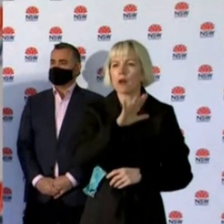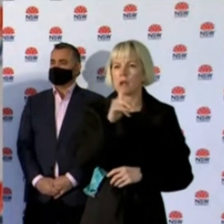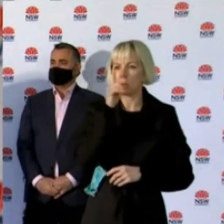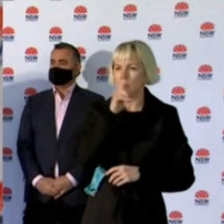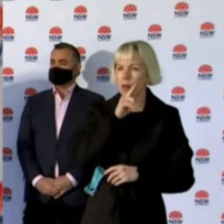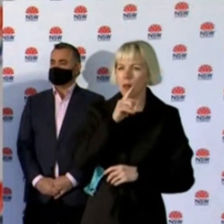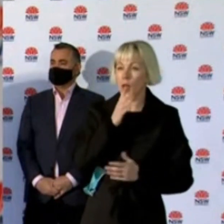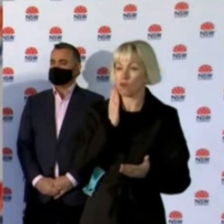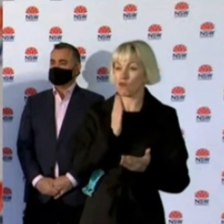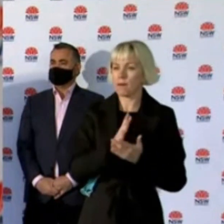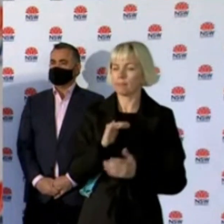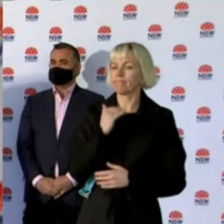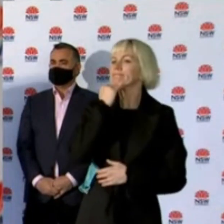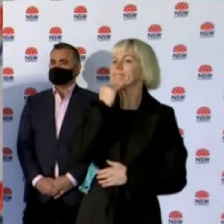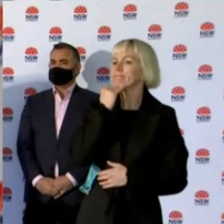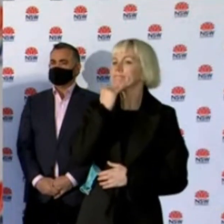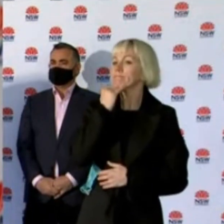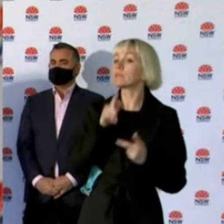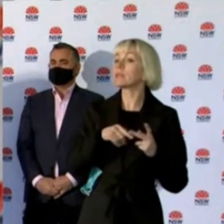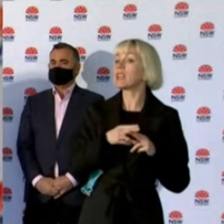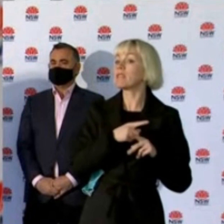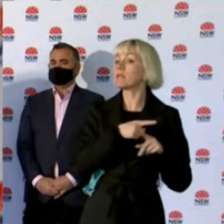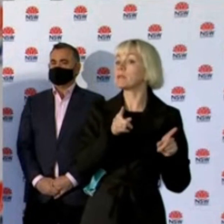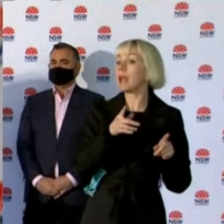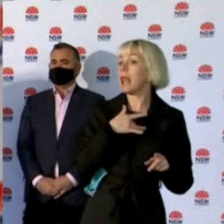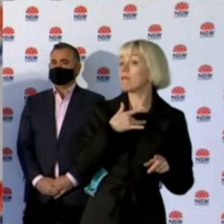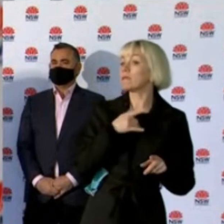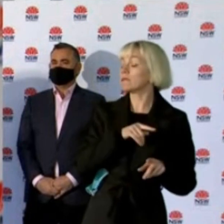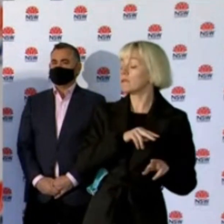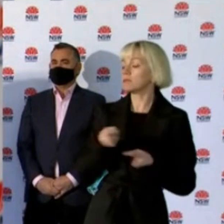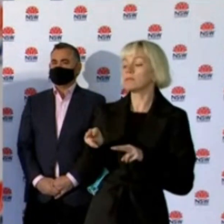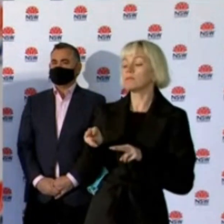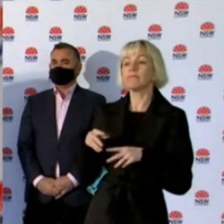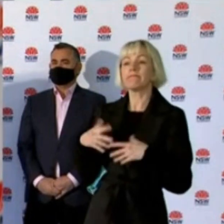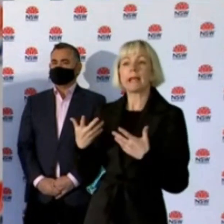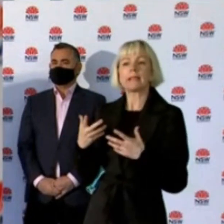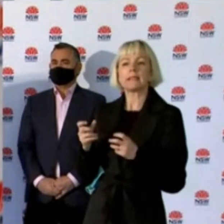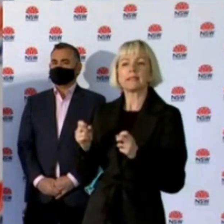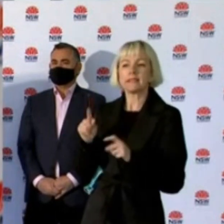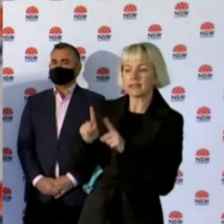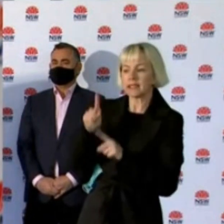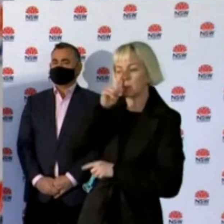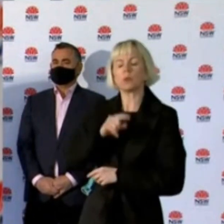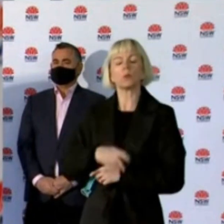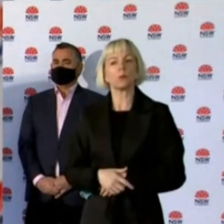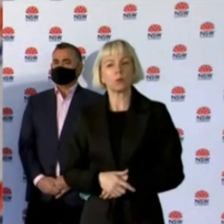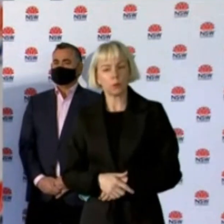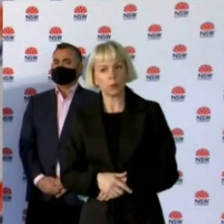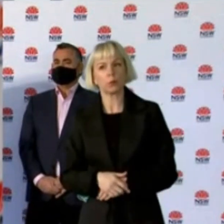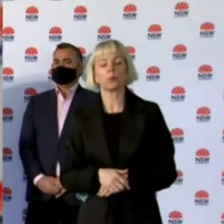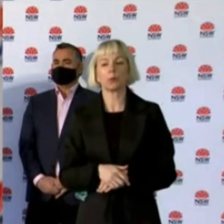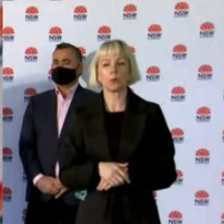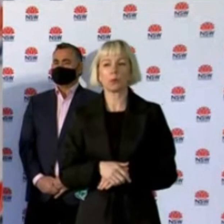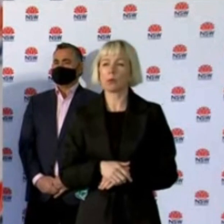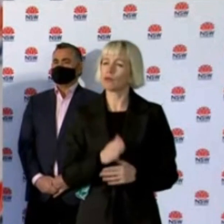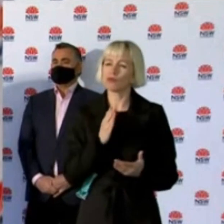what these 3 men did, it makes it really, really difficult for people in country New South Wales to continue to